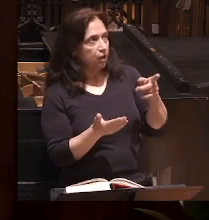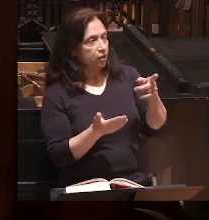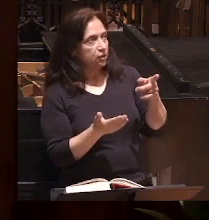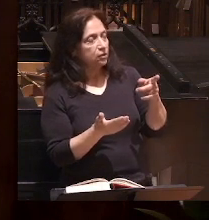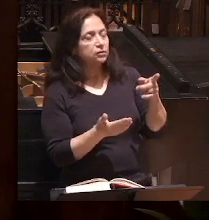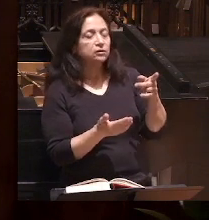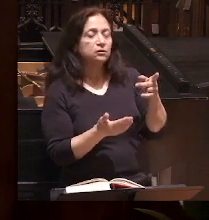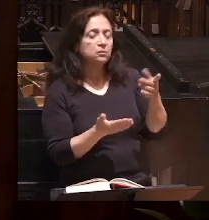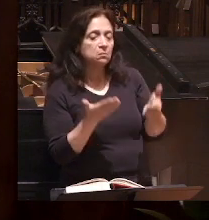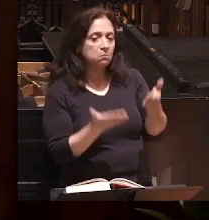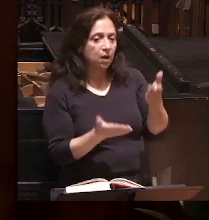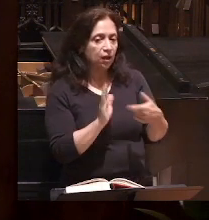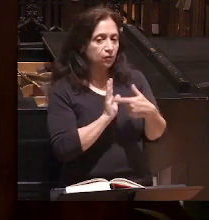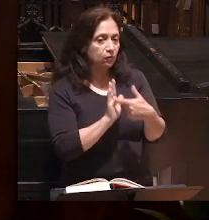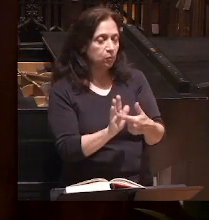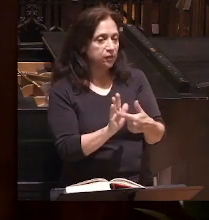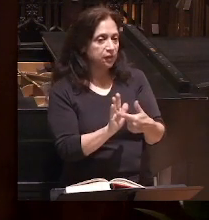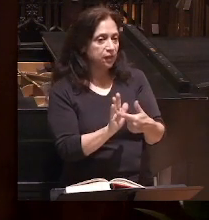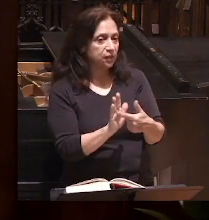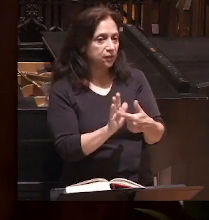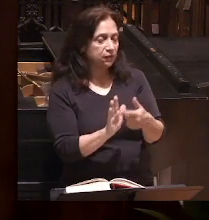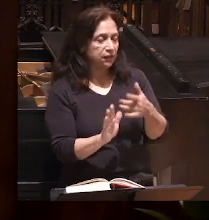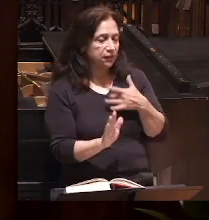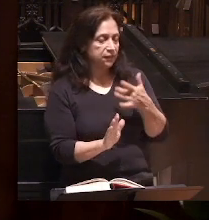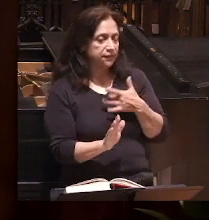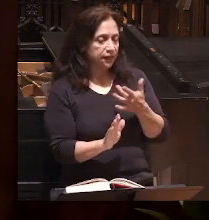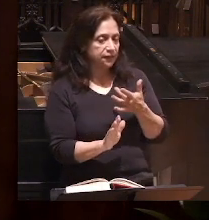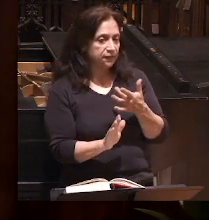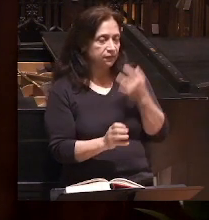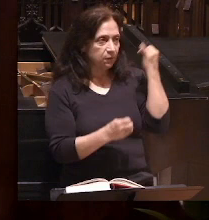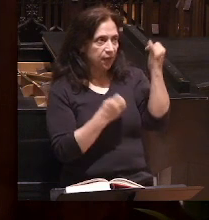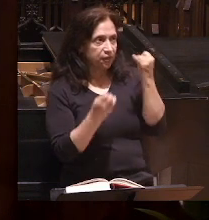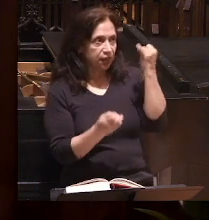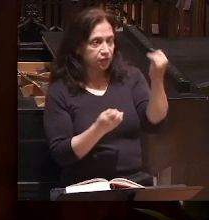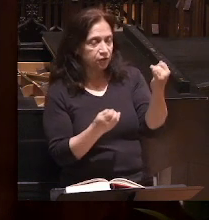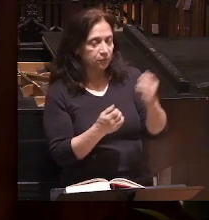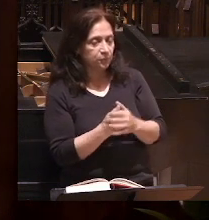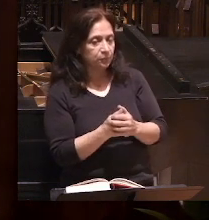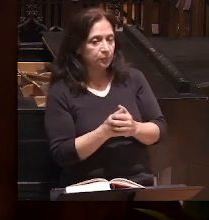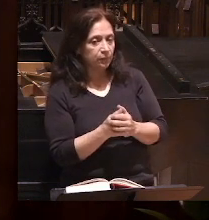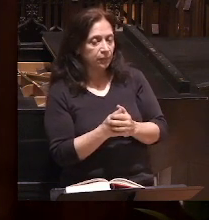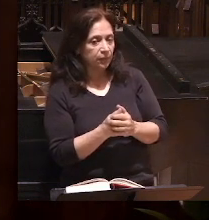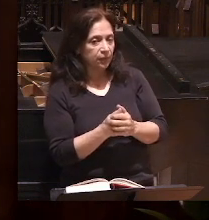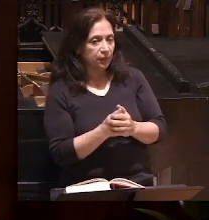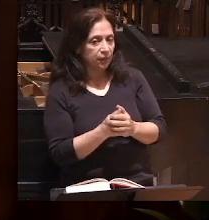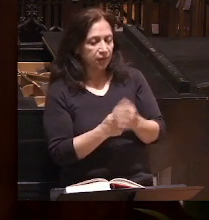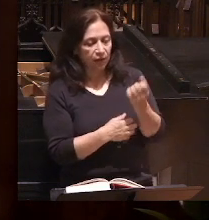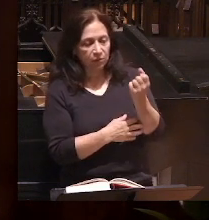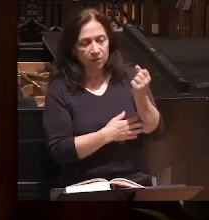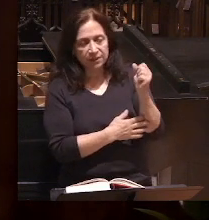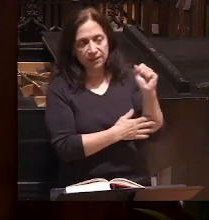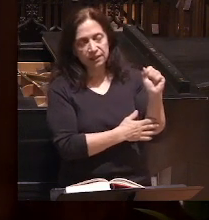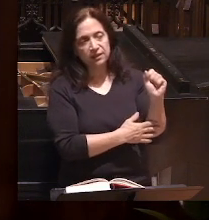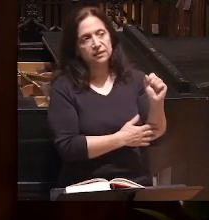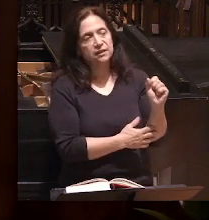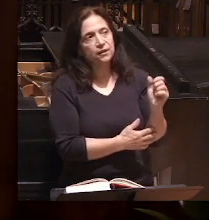might also represent a sense of imagination that resists